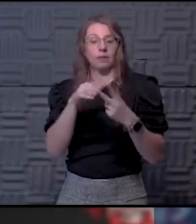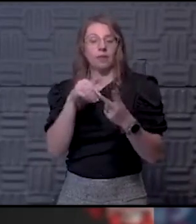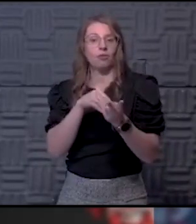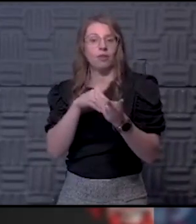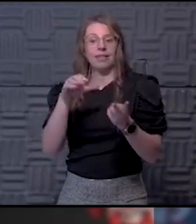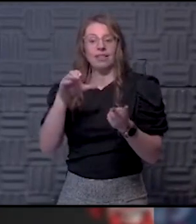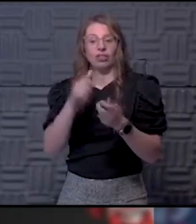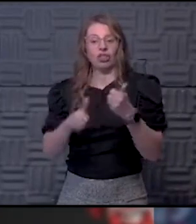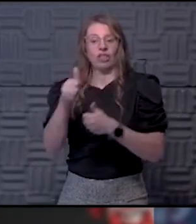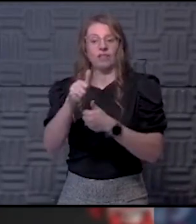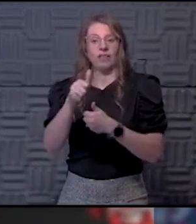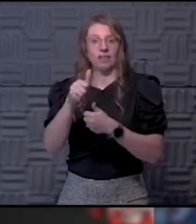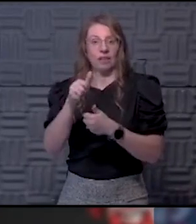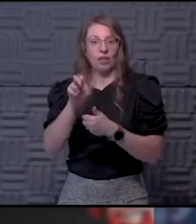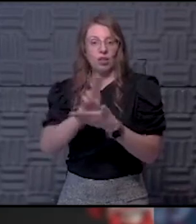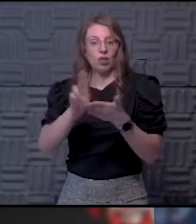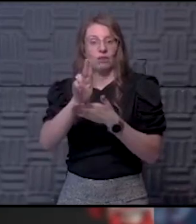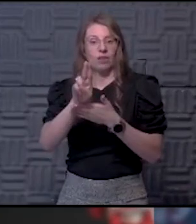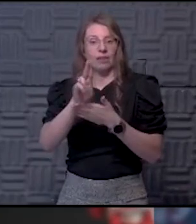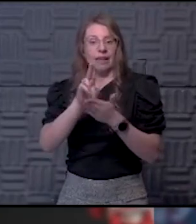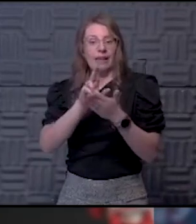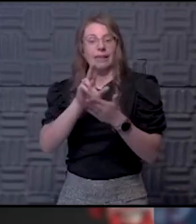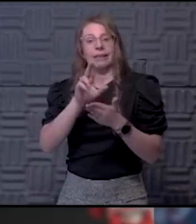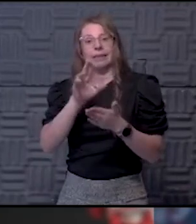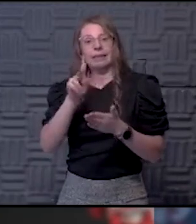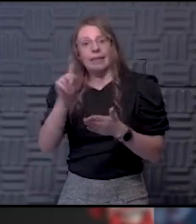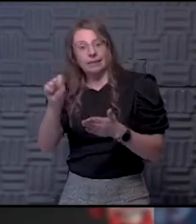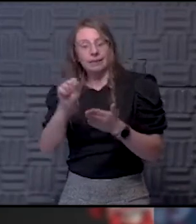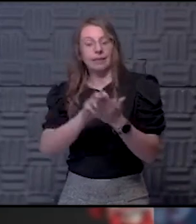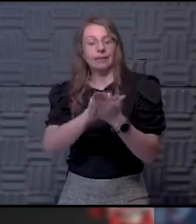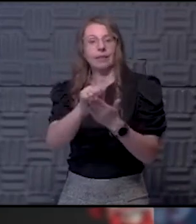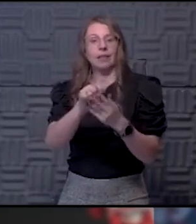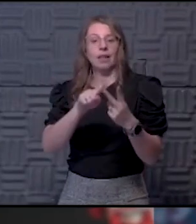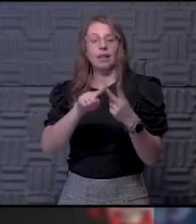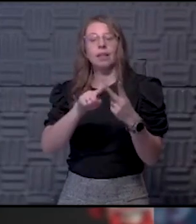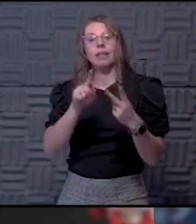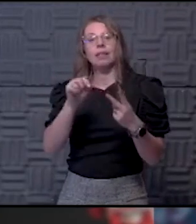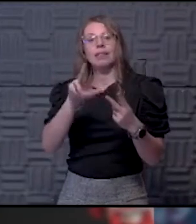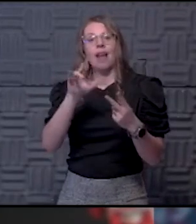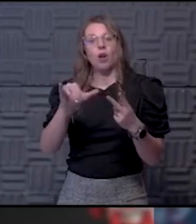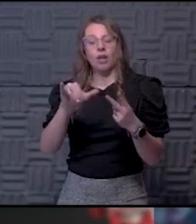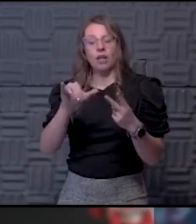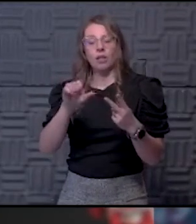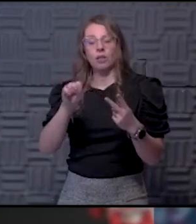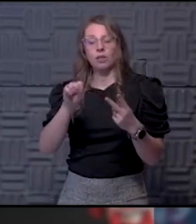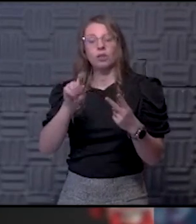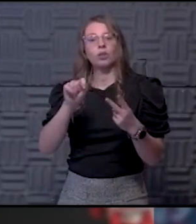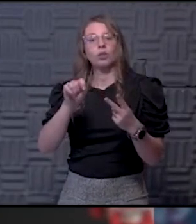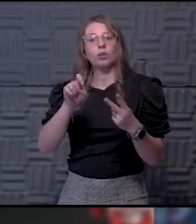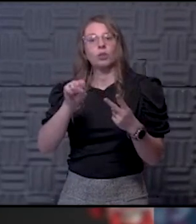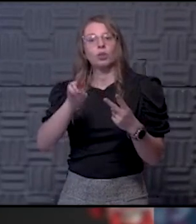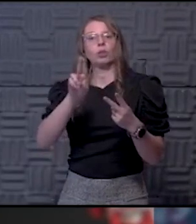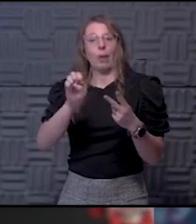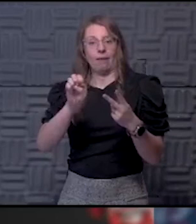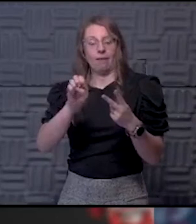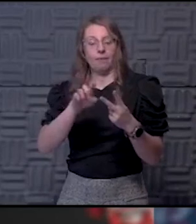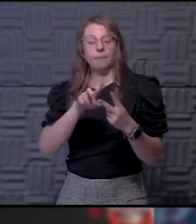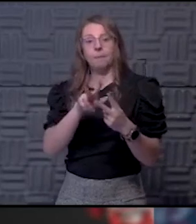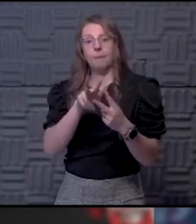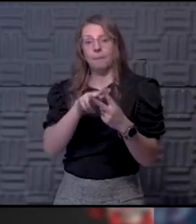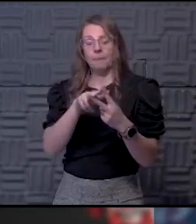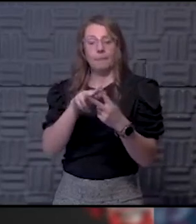at the University of Kansas Cancer Center, Dr. Terry Sue, to talk about this technology and the rise of